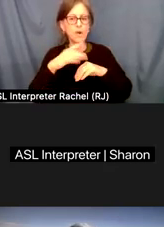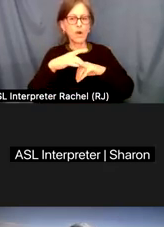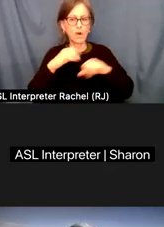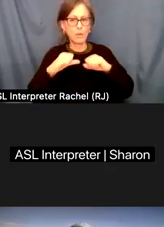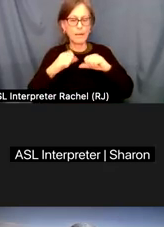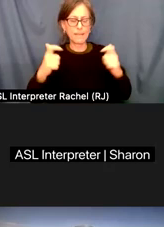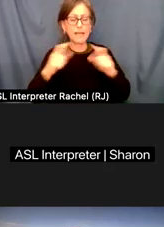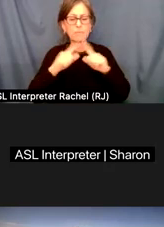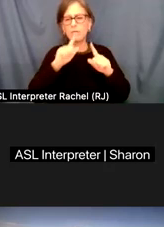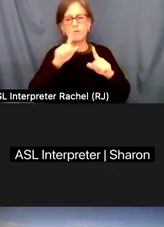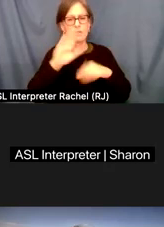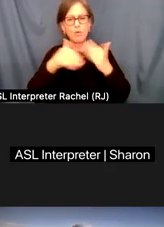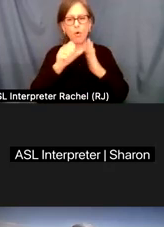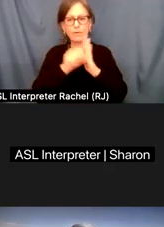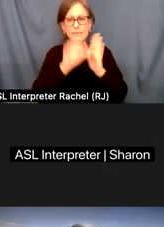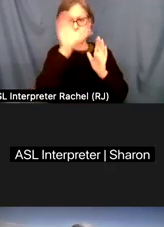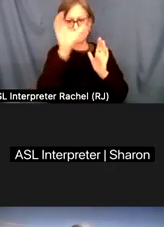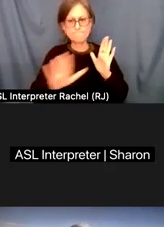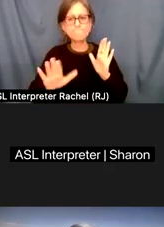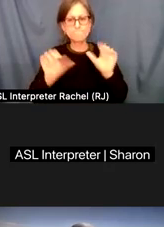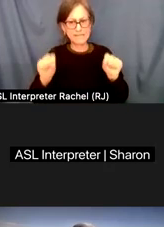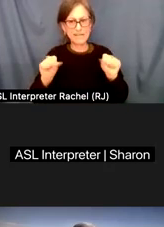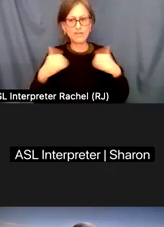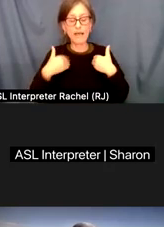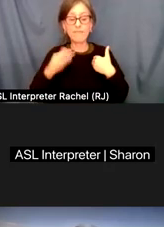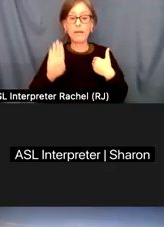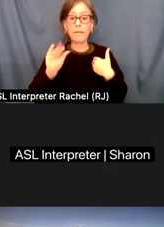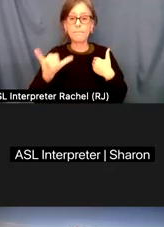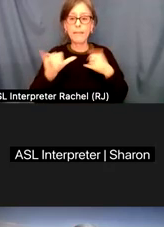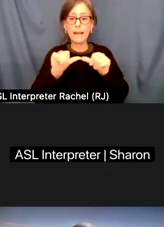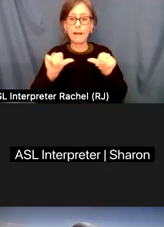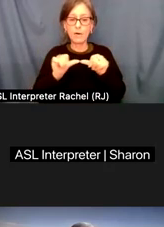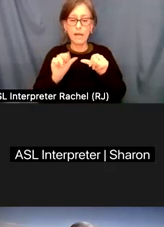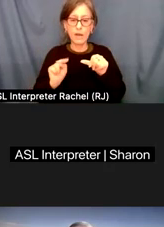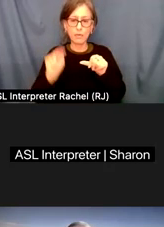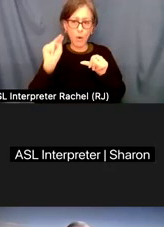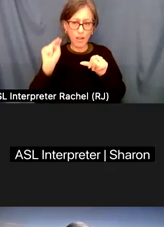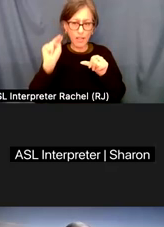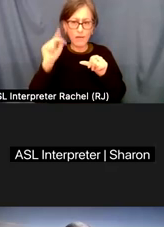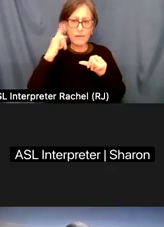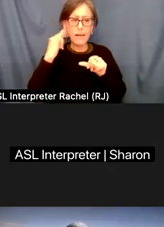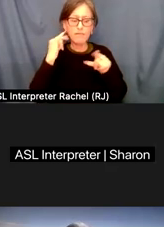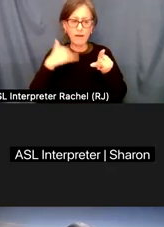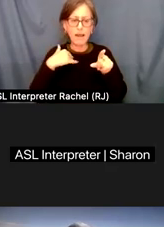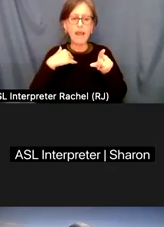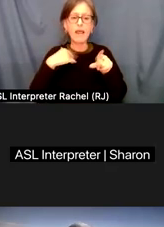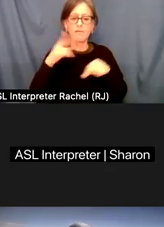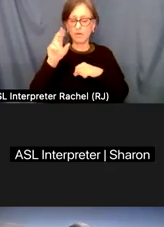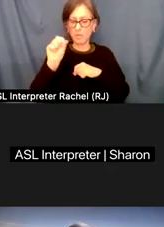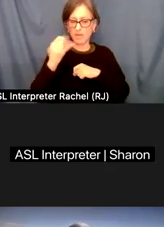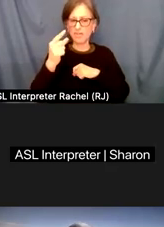over the state there is potential for earthquakes. In the Bay Area, there has been work by the USGS